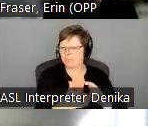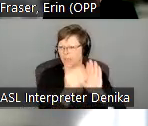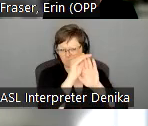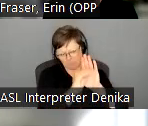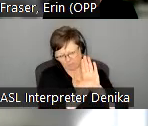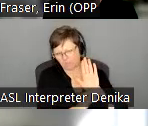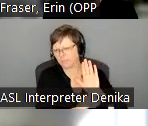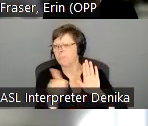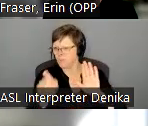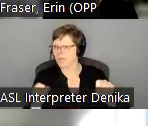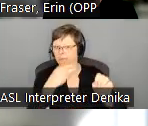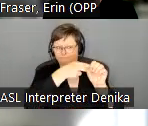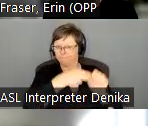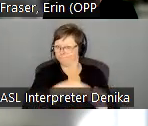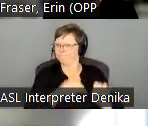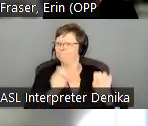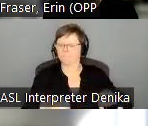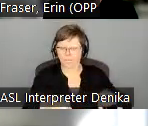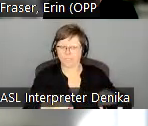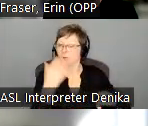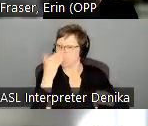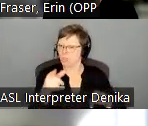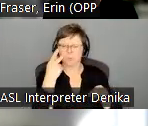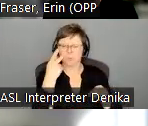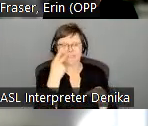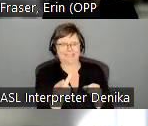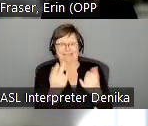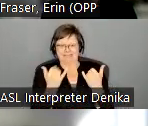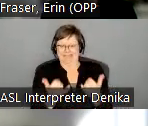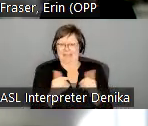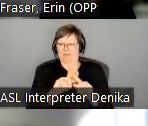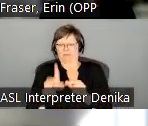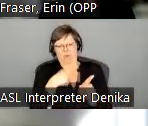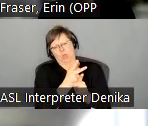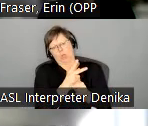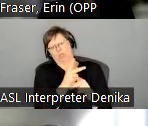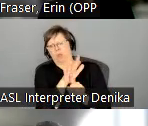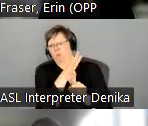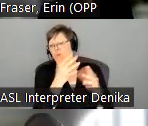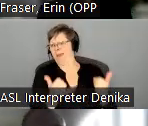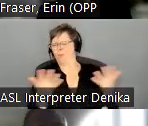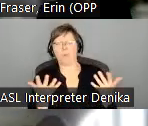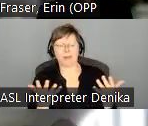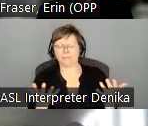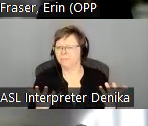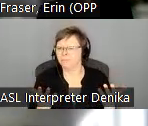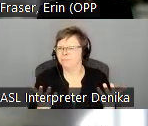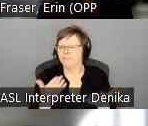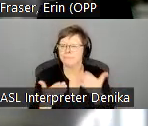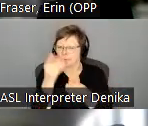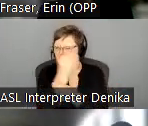attached to be able to get current trends and bulletins on different fraud types that may affect you or family members in your